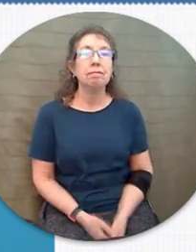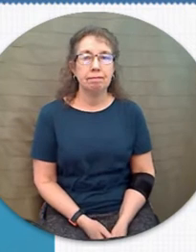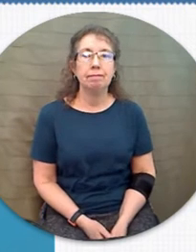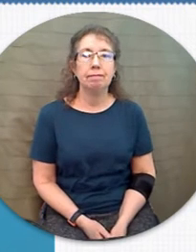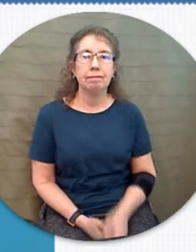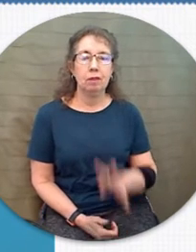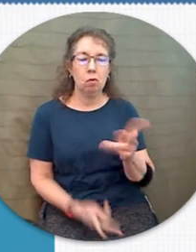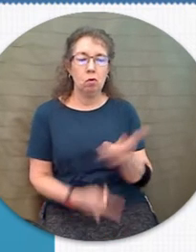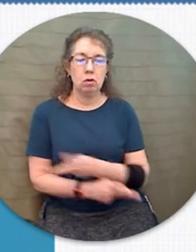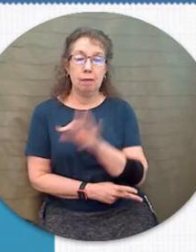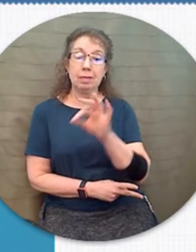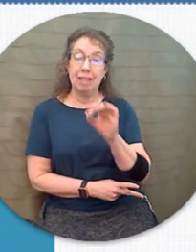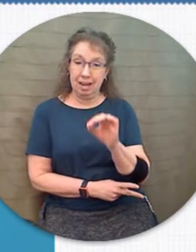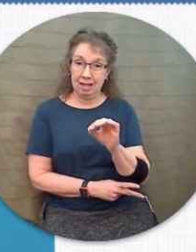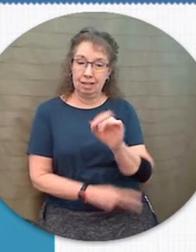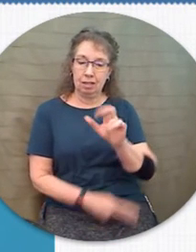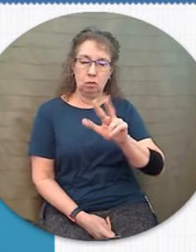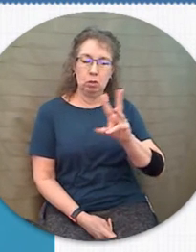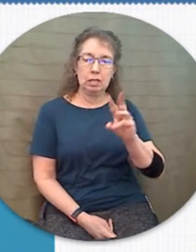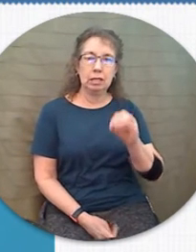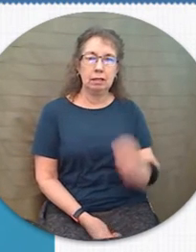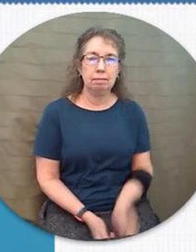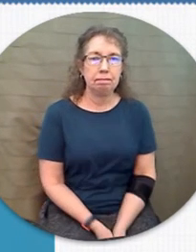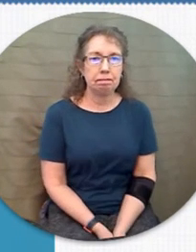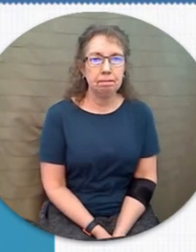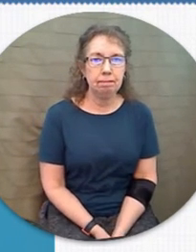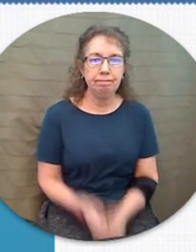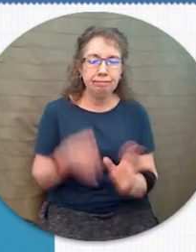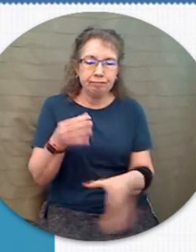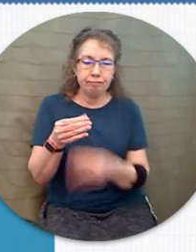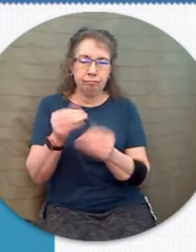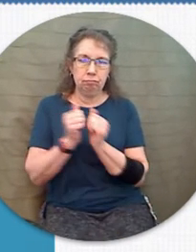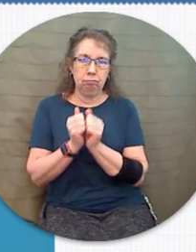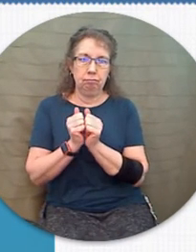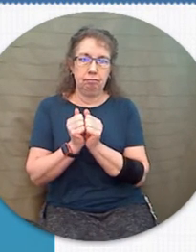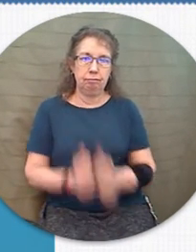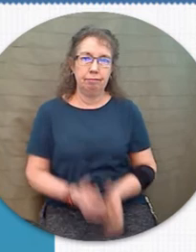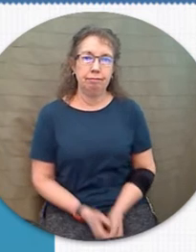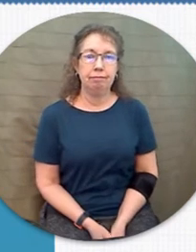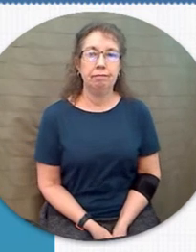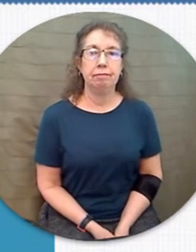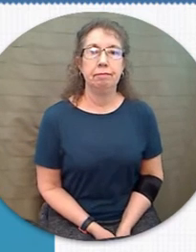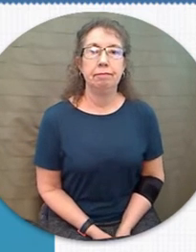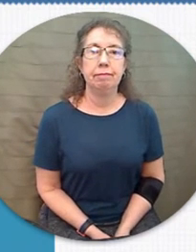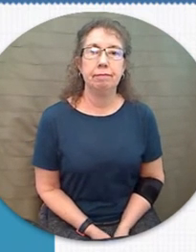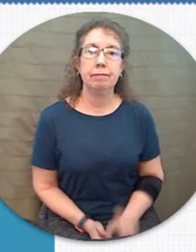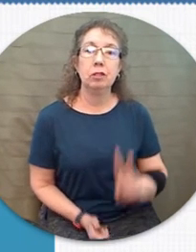4 times 90 is 360. Then you can just add these up. You get